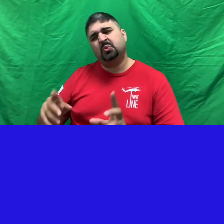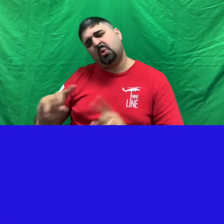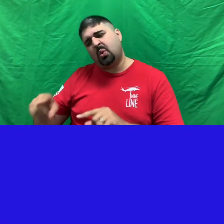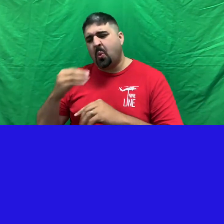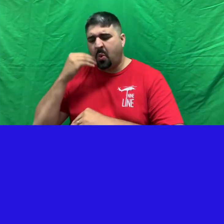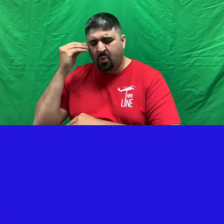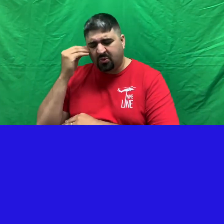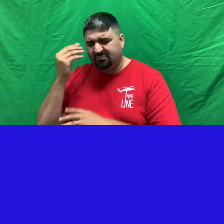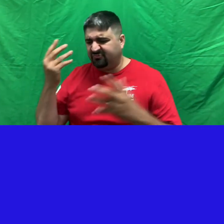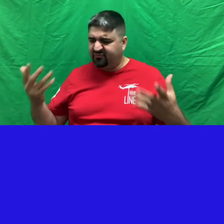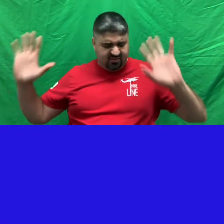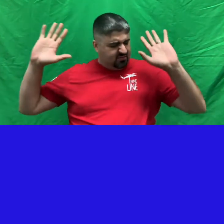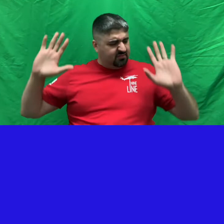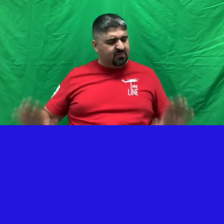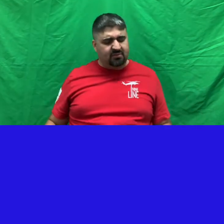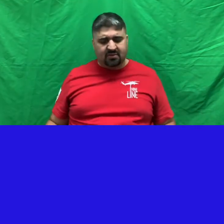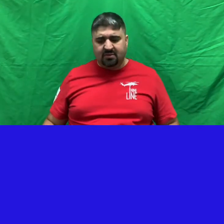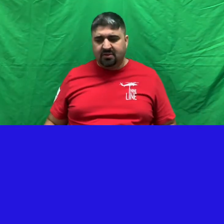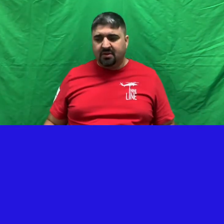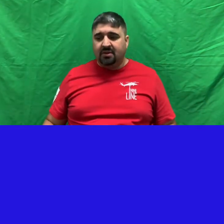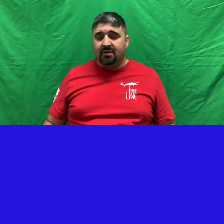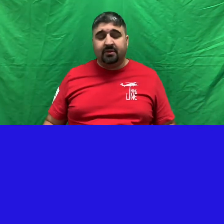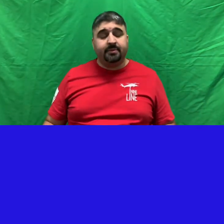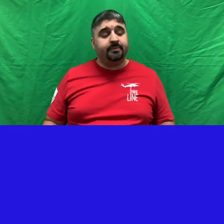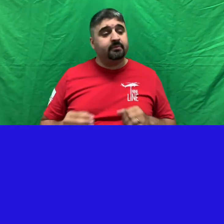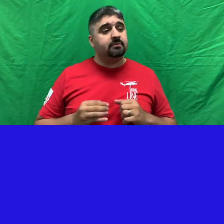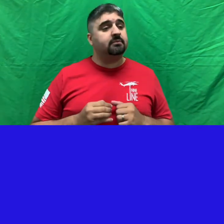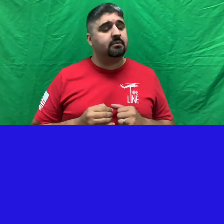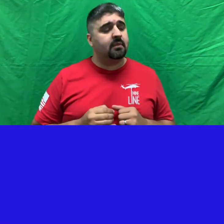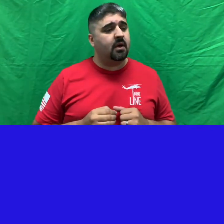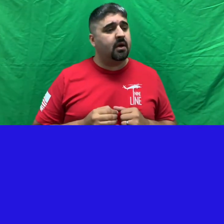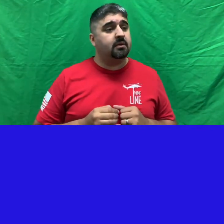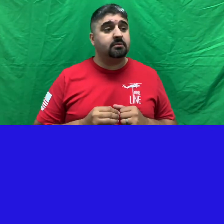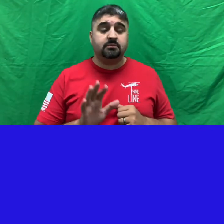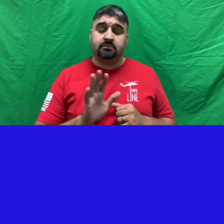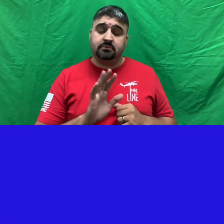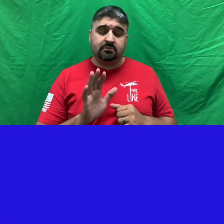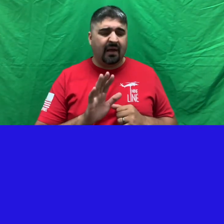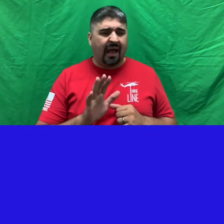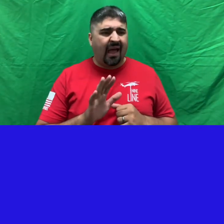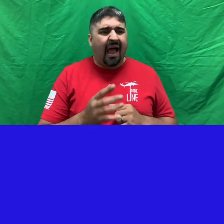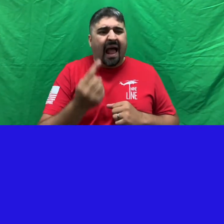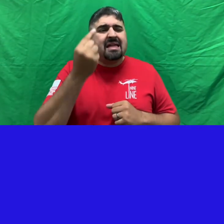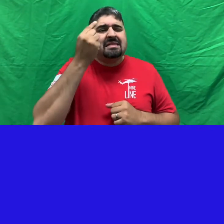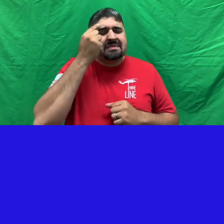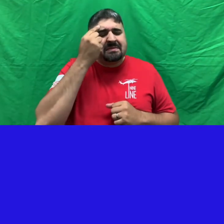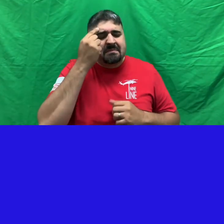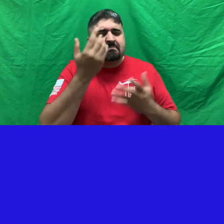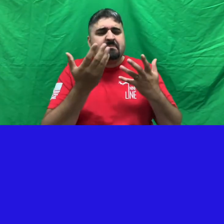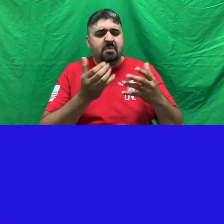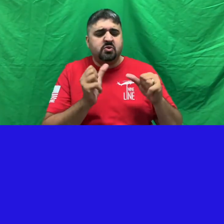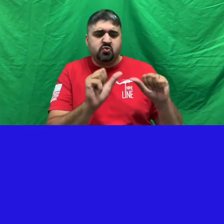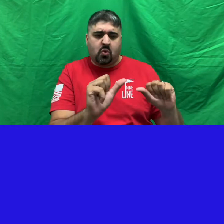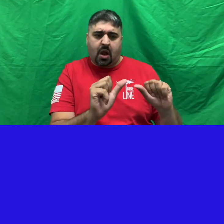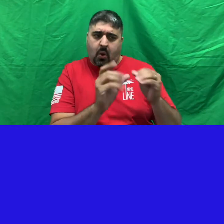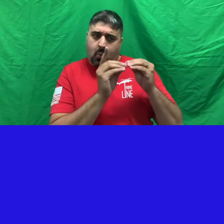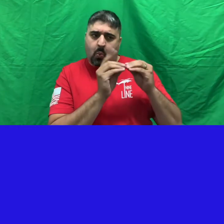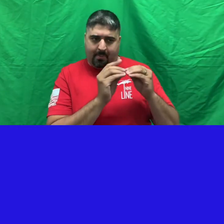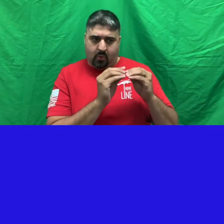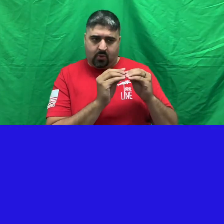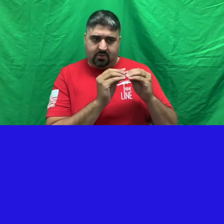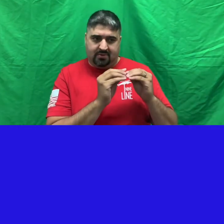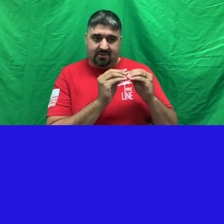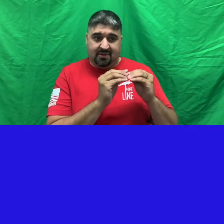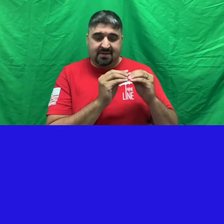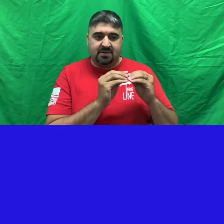home." "Toad," said Frog, "we need one more try. Wave the kite